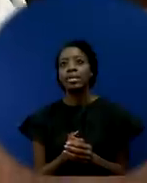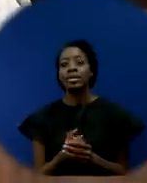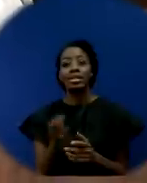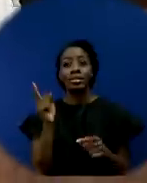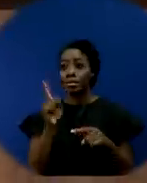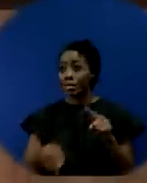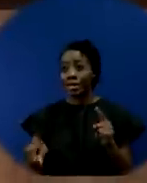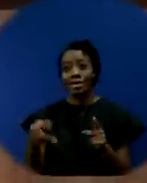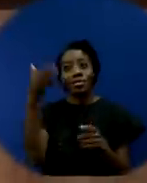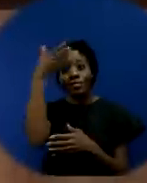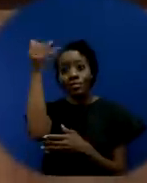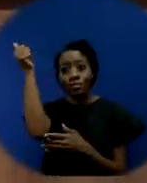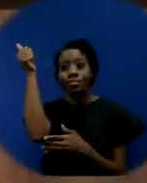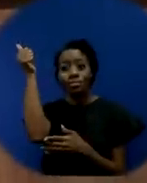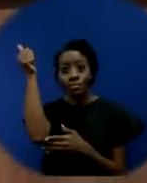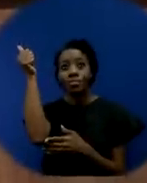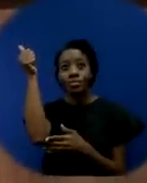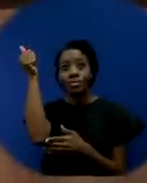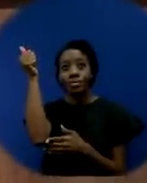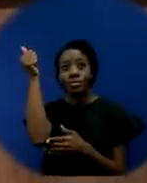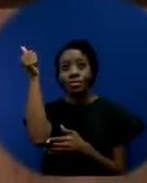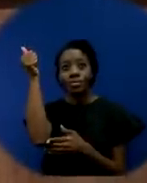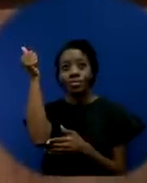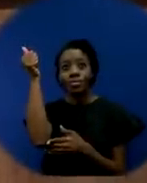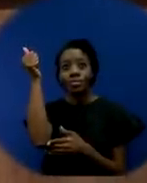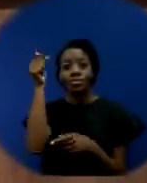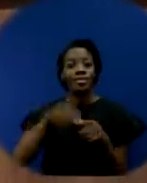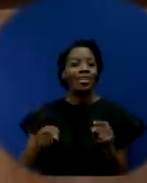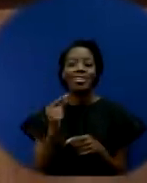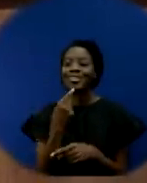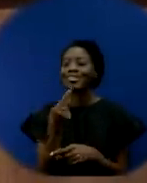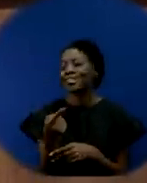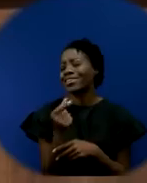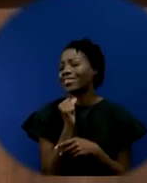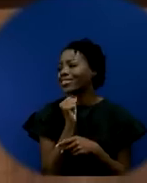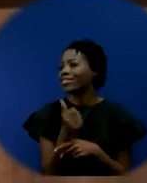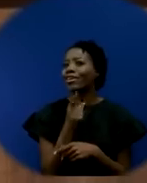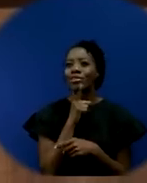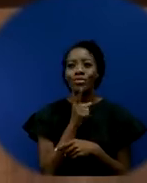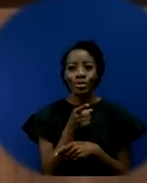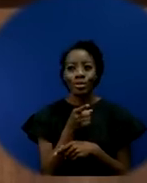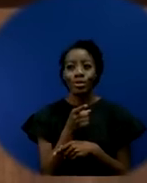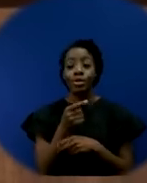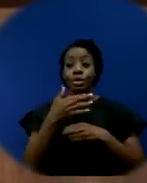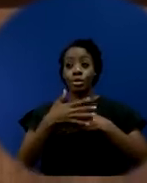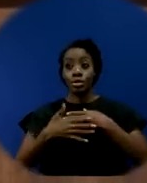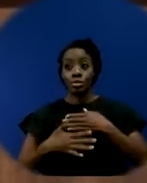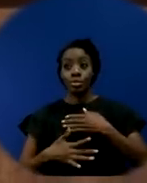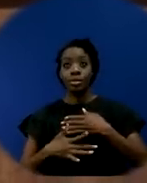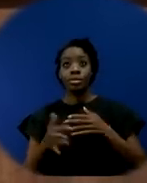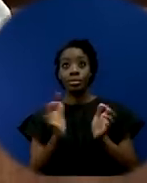unforgettable. It's undeniable. So too the blood of Jesus.